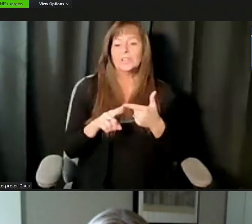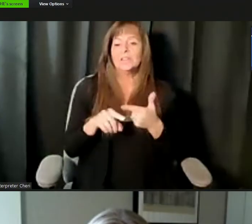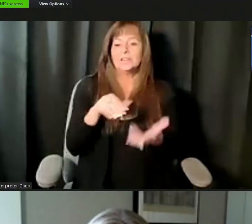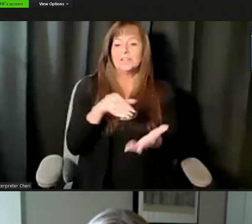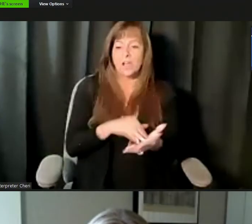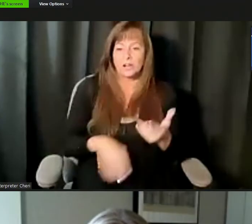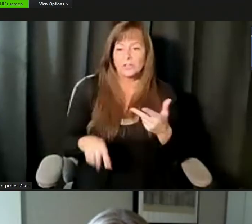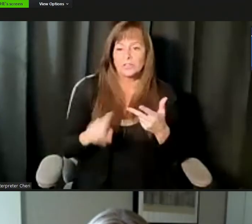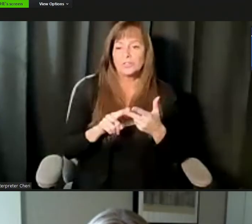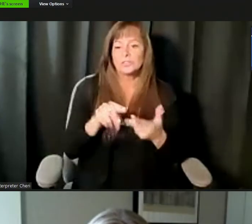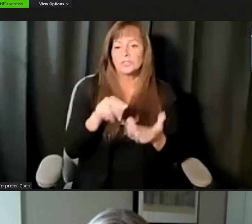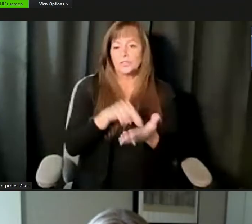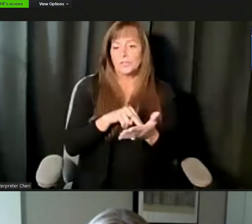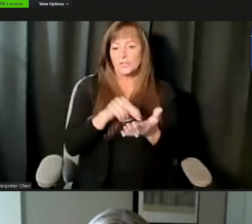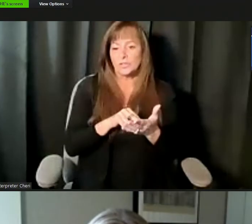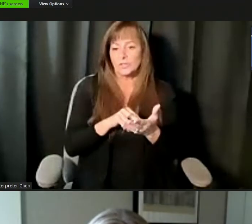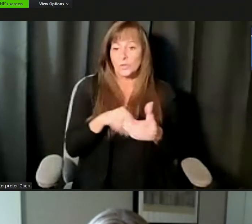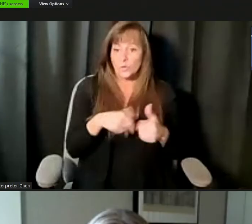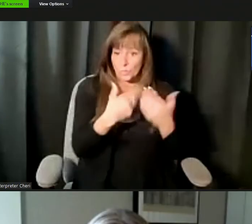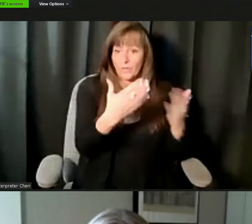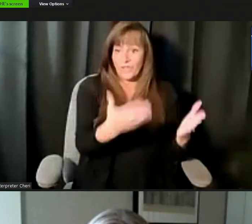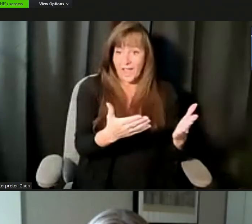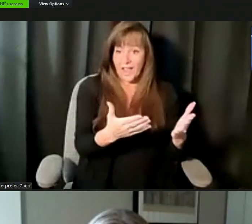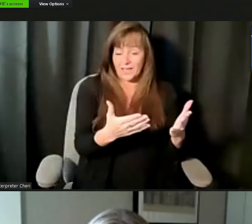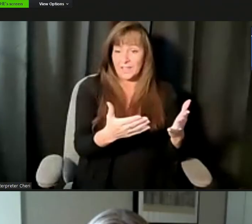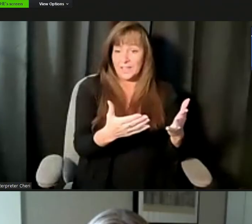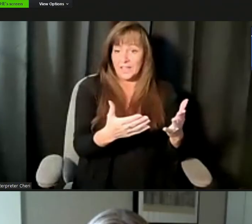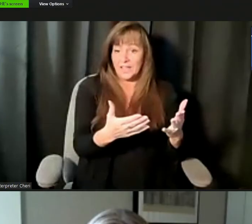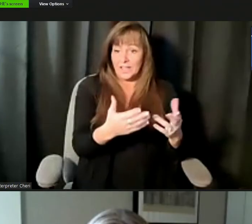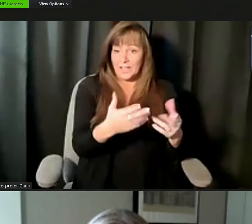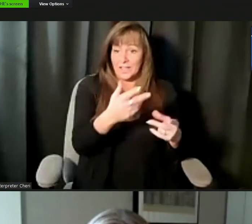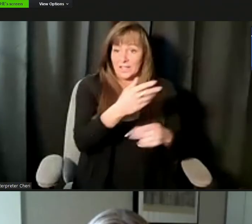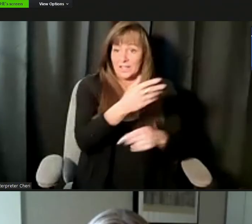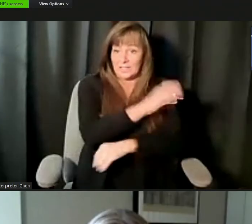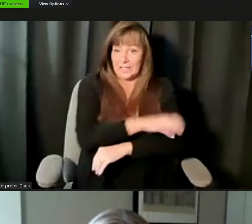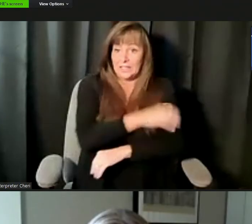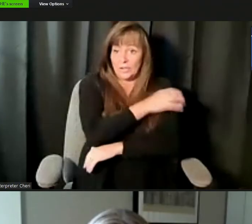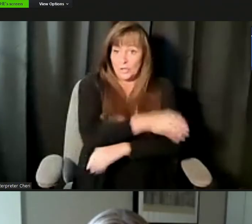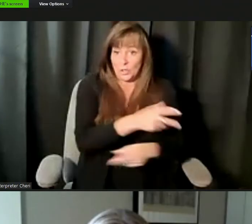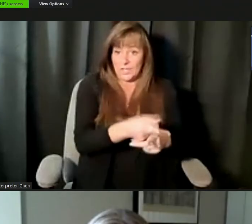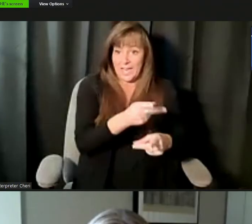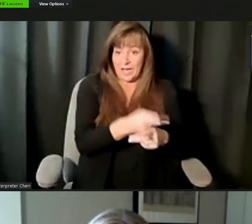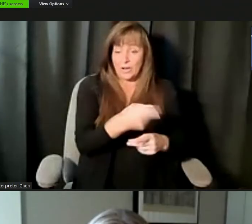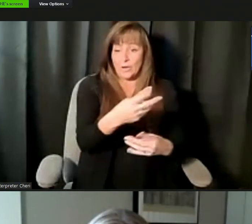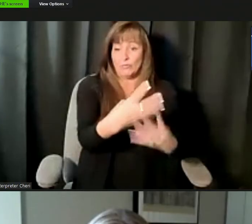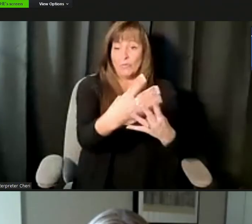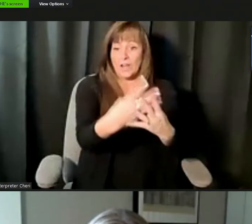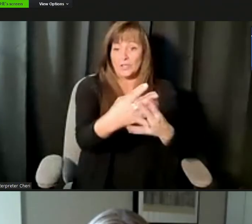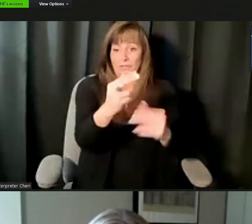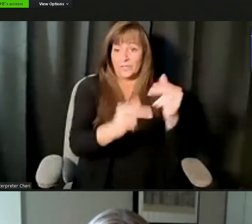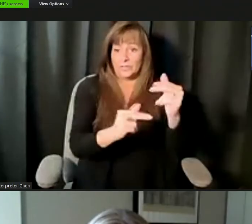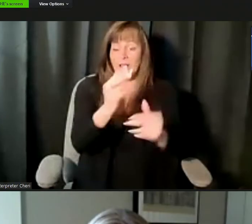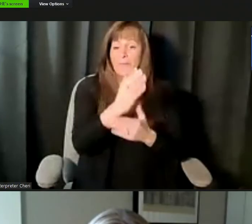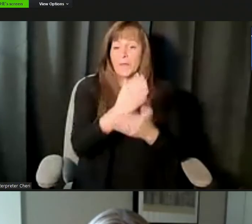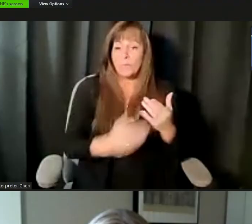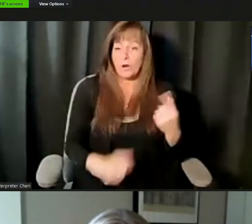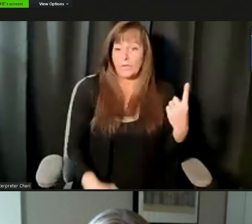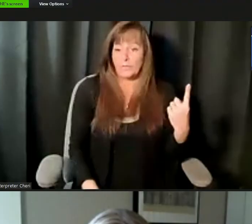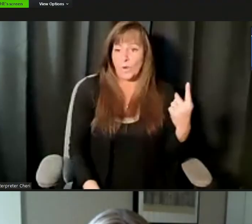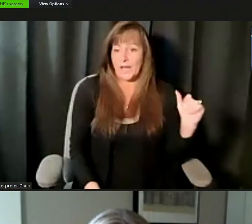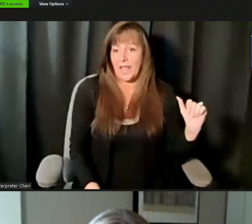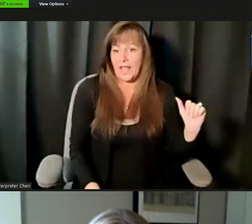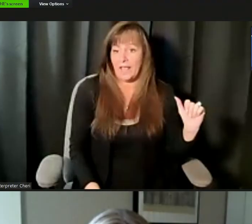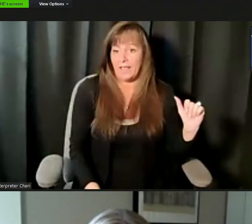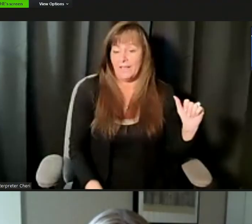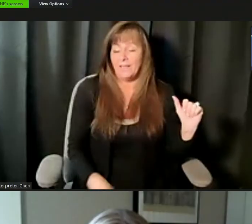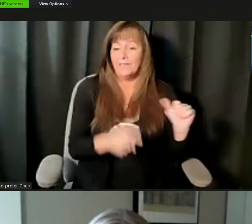provide clinical care in our correctional settings, and they would be part of 1A as clinicians